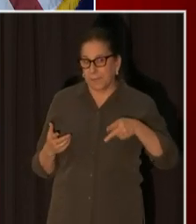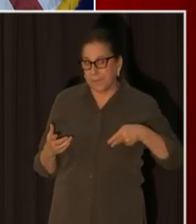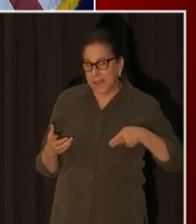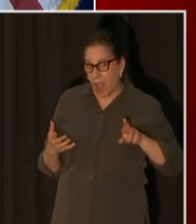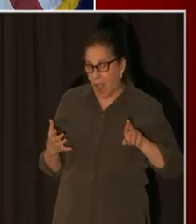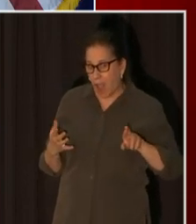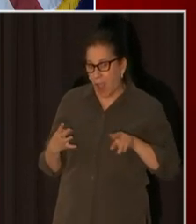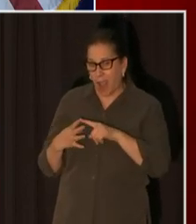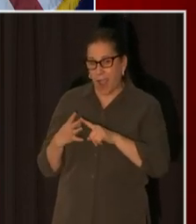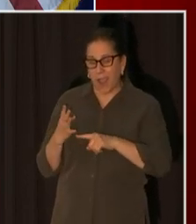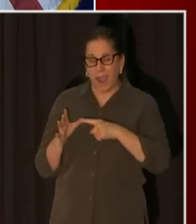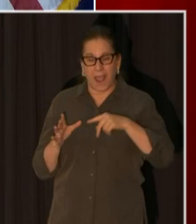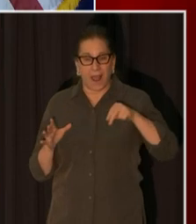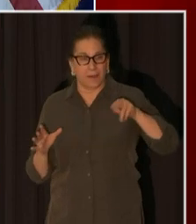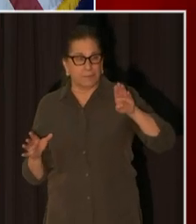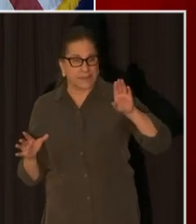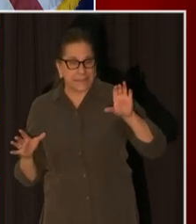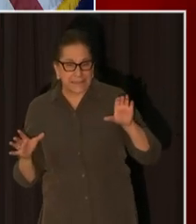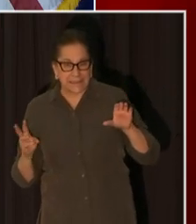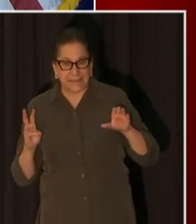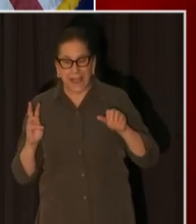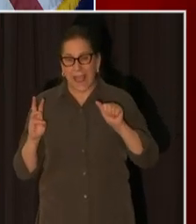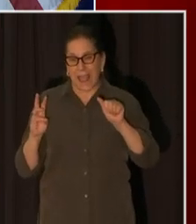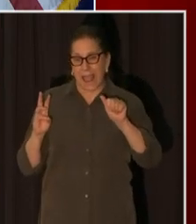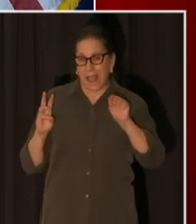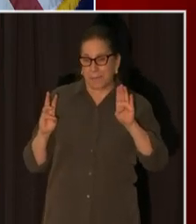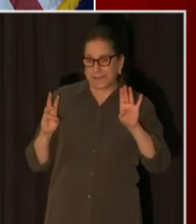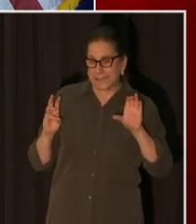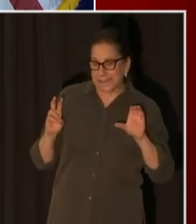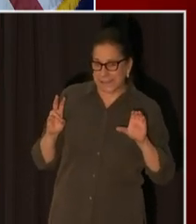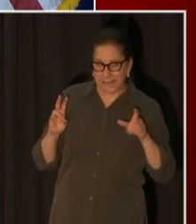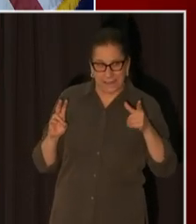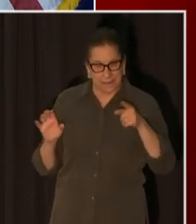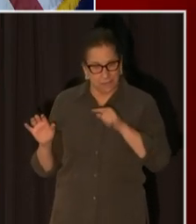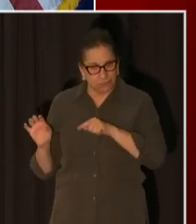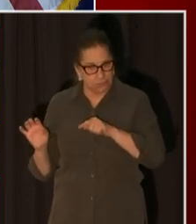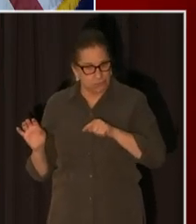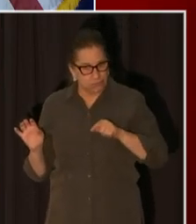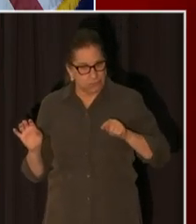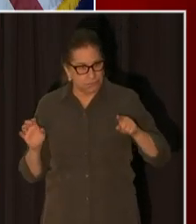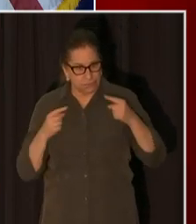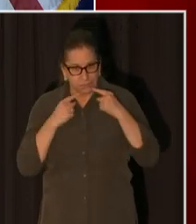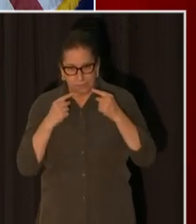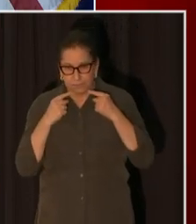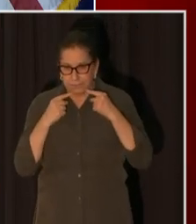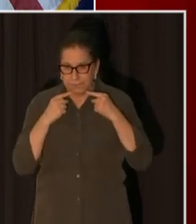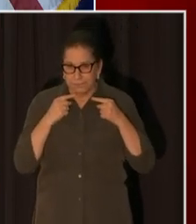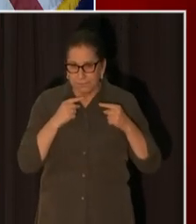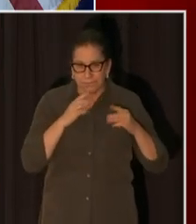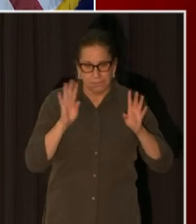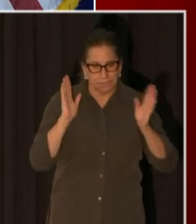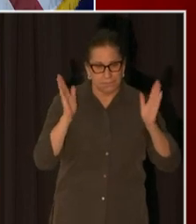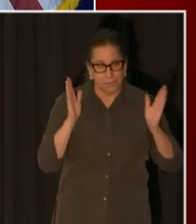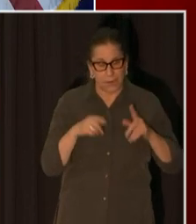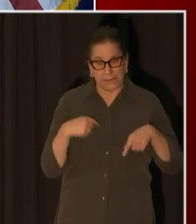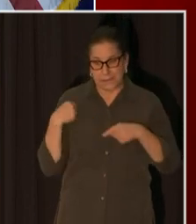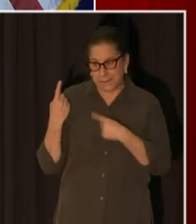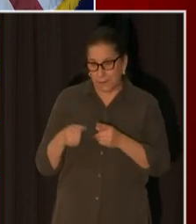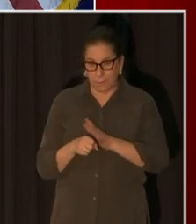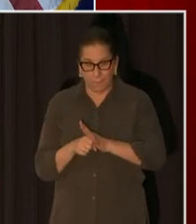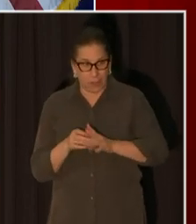ABC. Since the COVID pandemic began, he has documented the underlying causes for